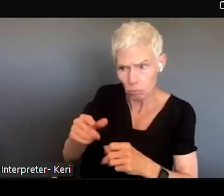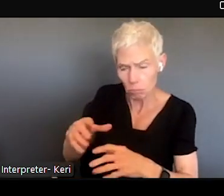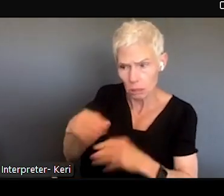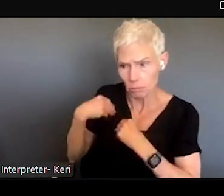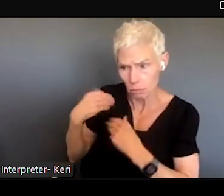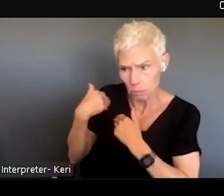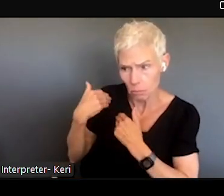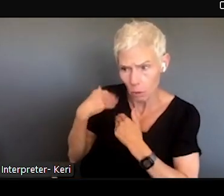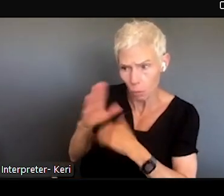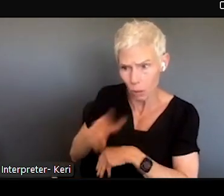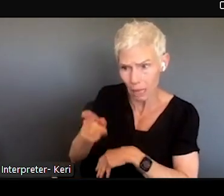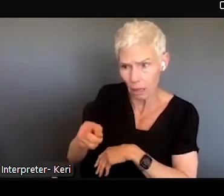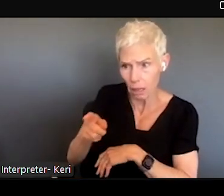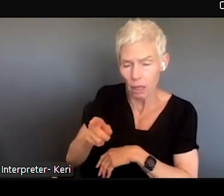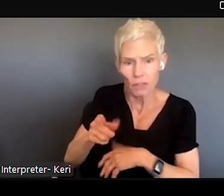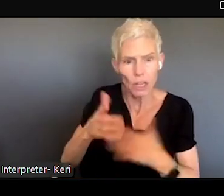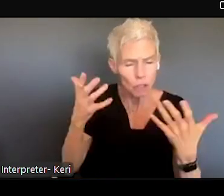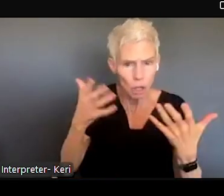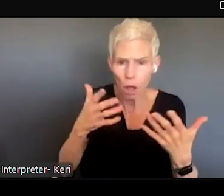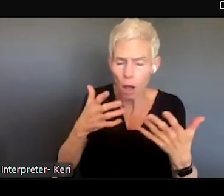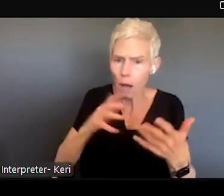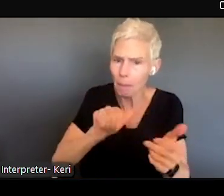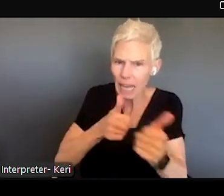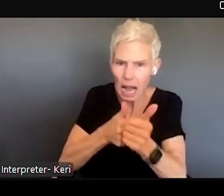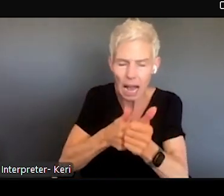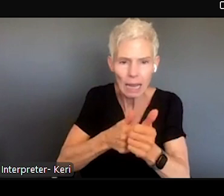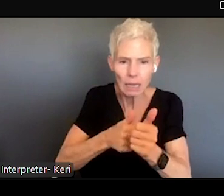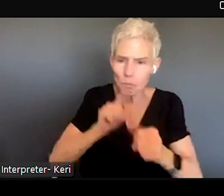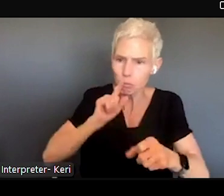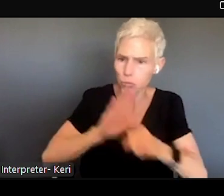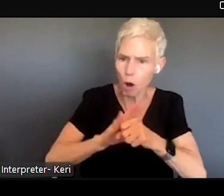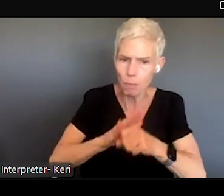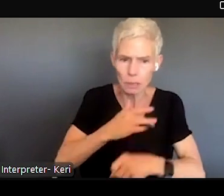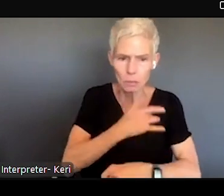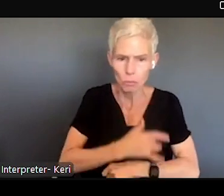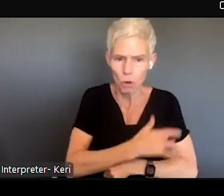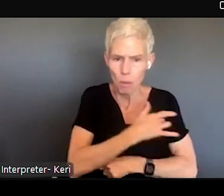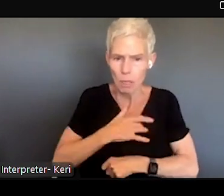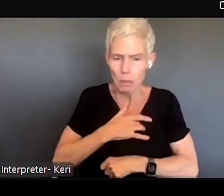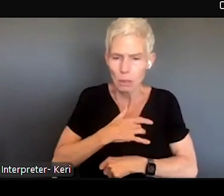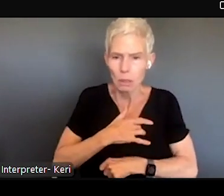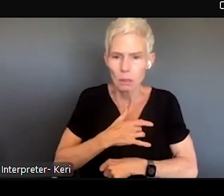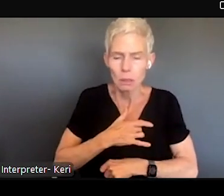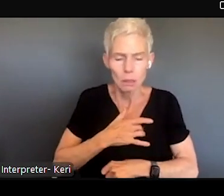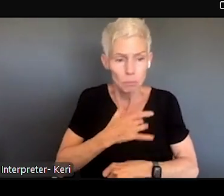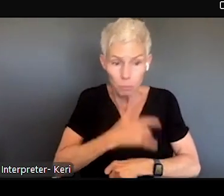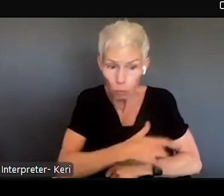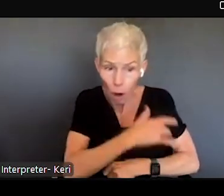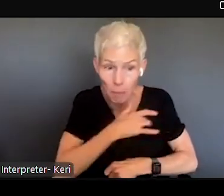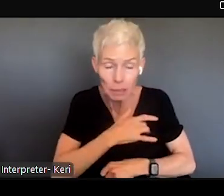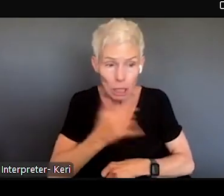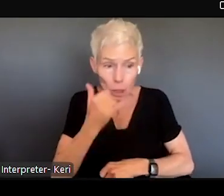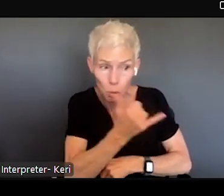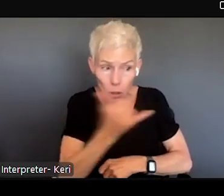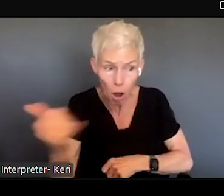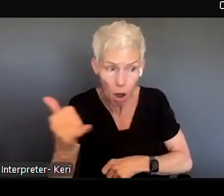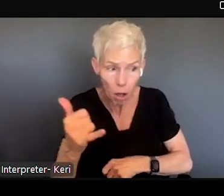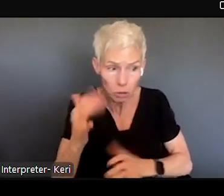lot writing on that, right? And so we're asking with the promise to call, promise that you're going to call and talk to